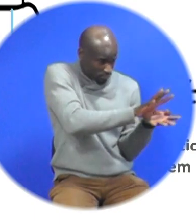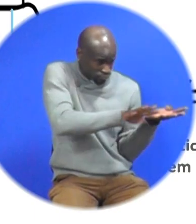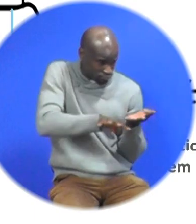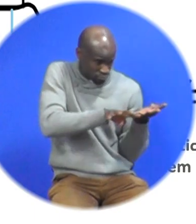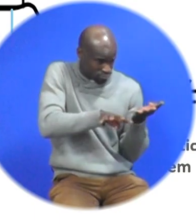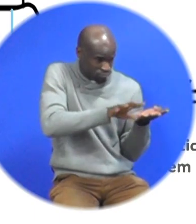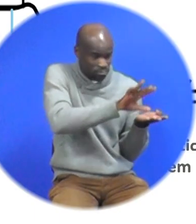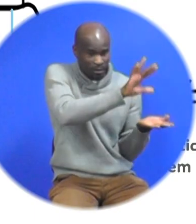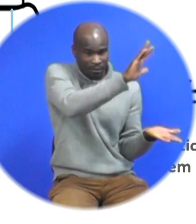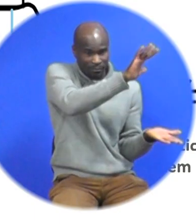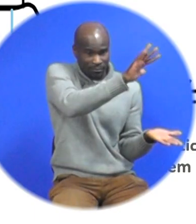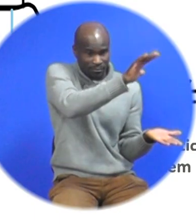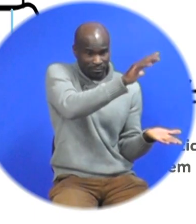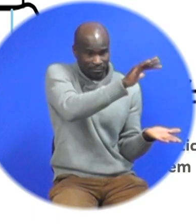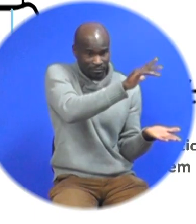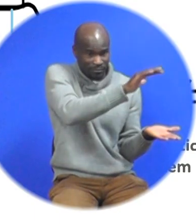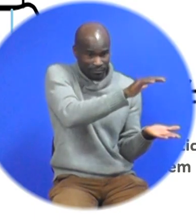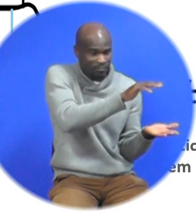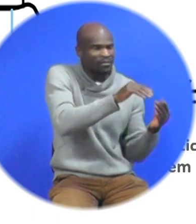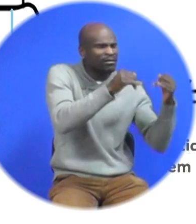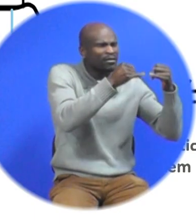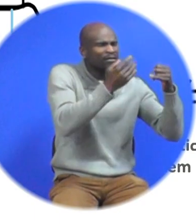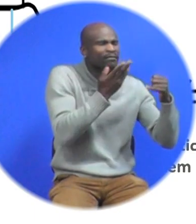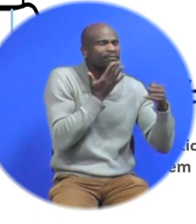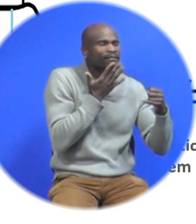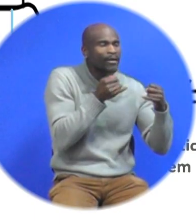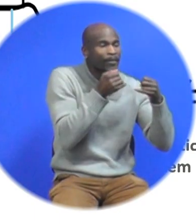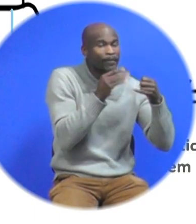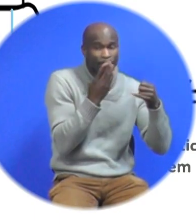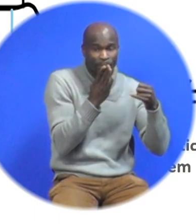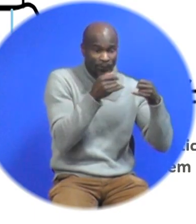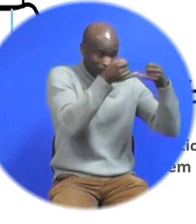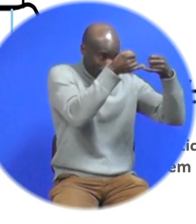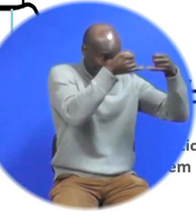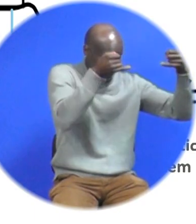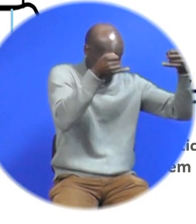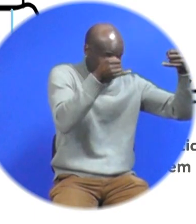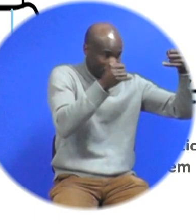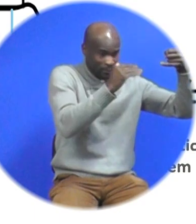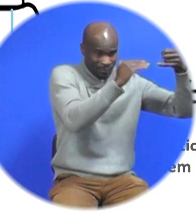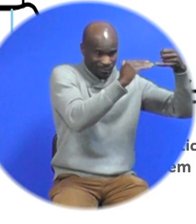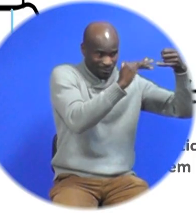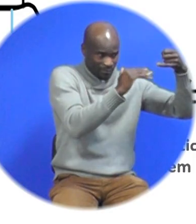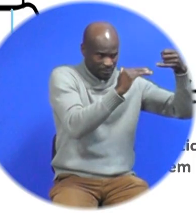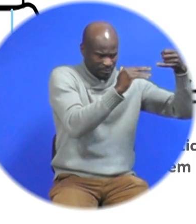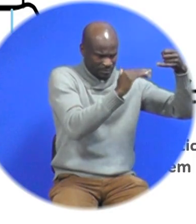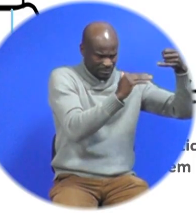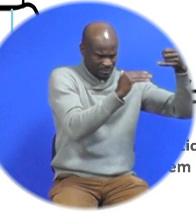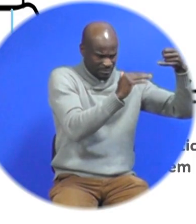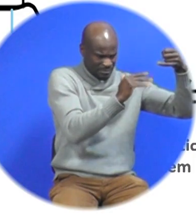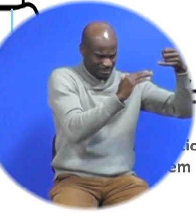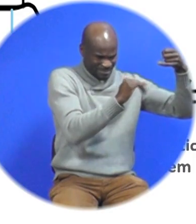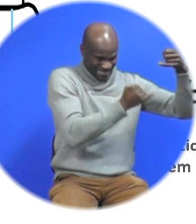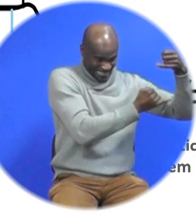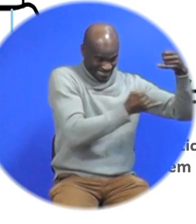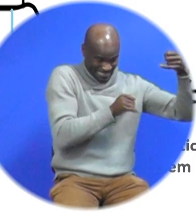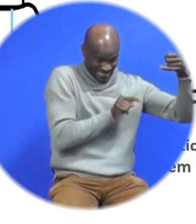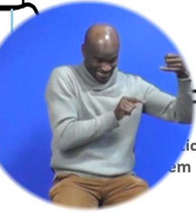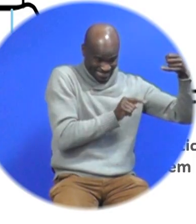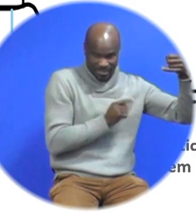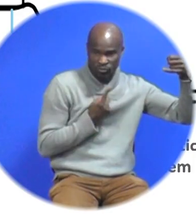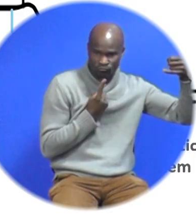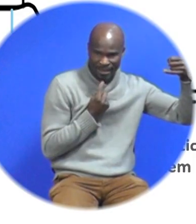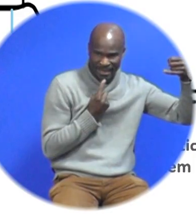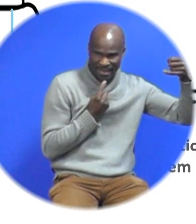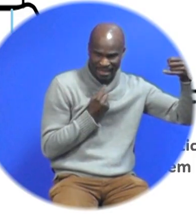from the blue line there as normal elevation, and it gets closer and closer to that red line. And that red line represents a